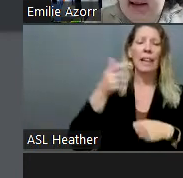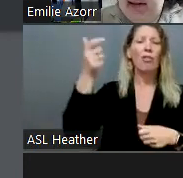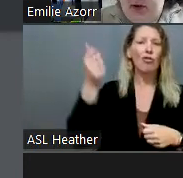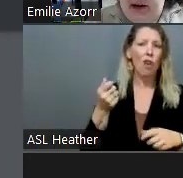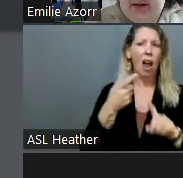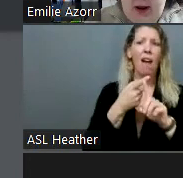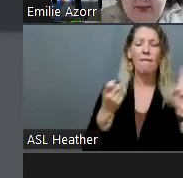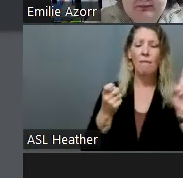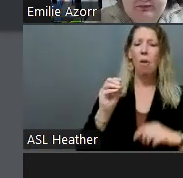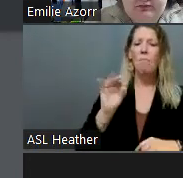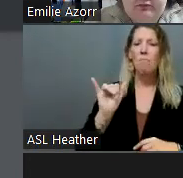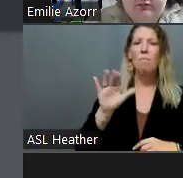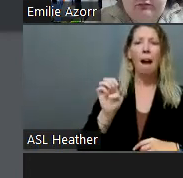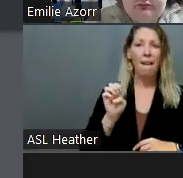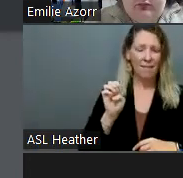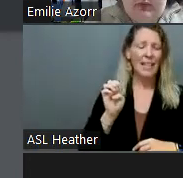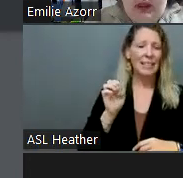Office of Violence Against Women as well.